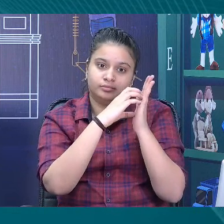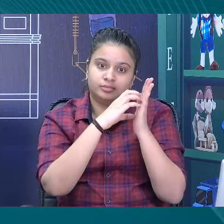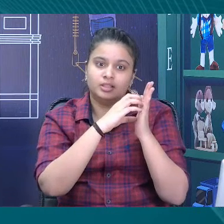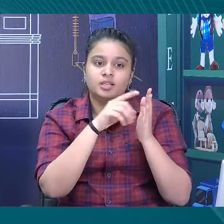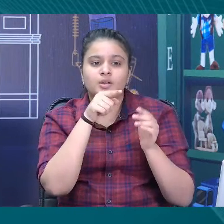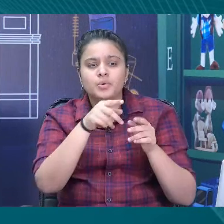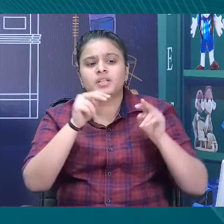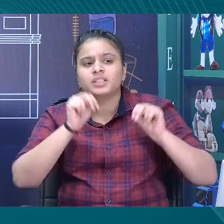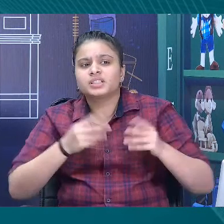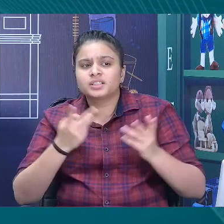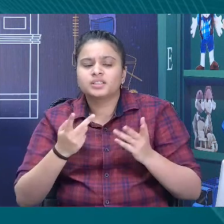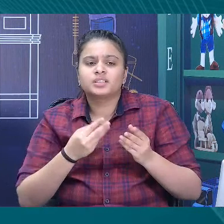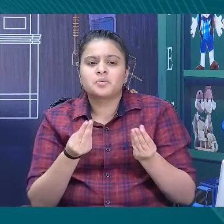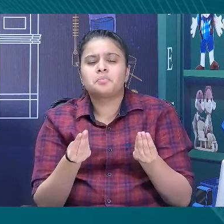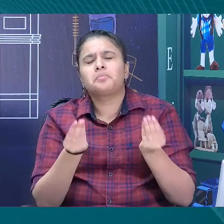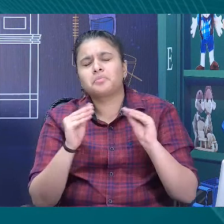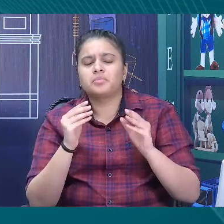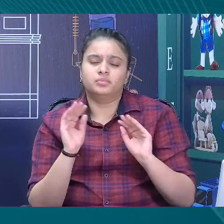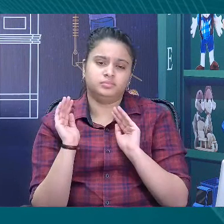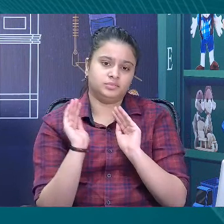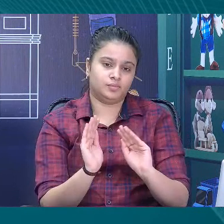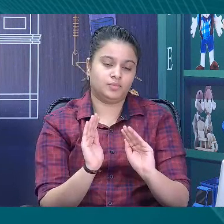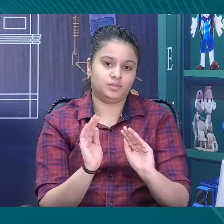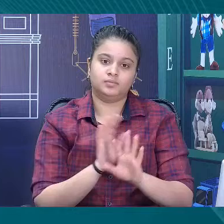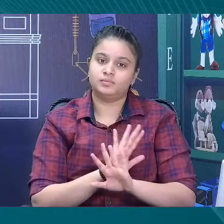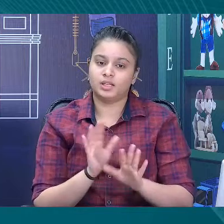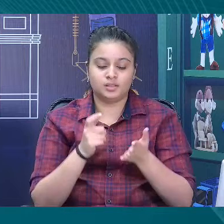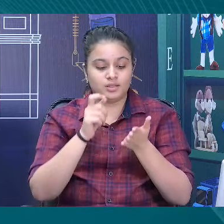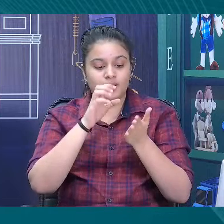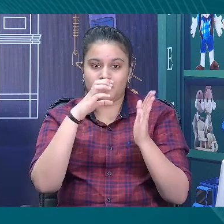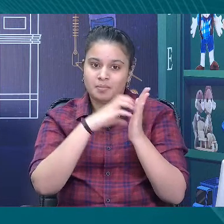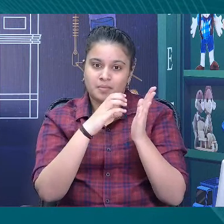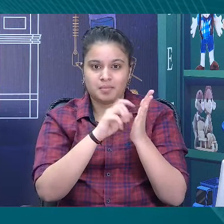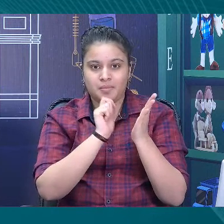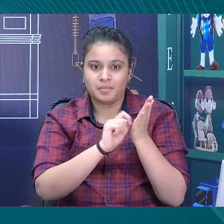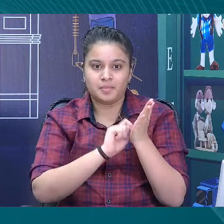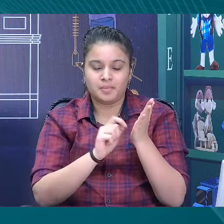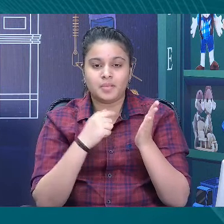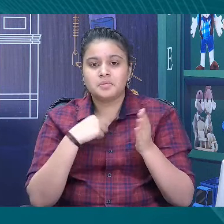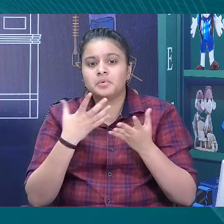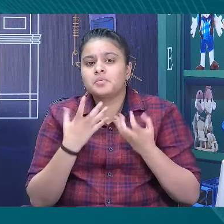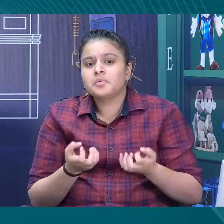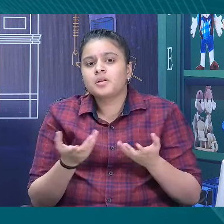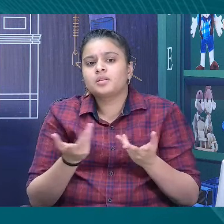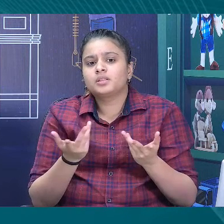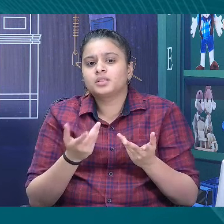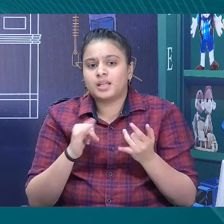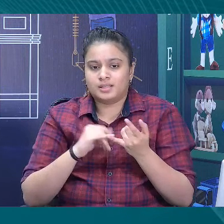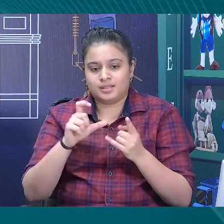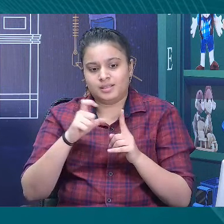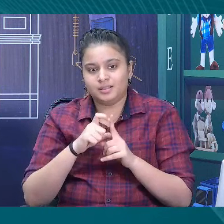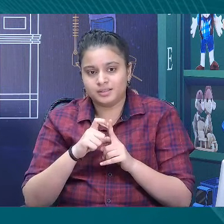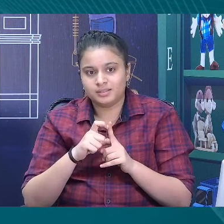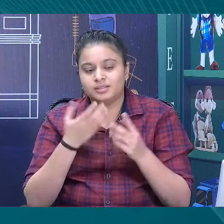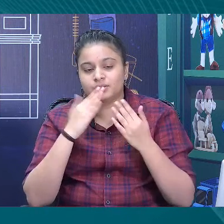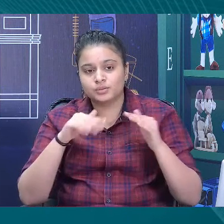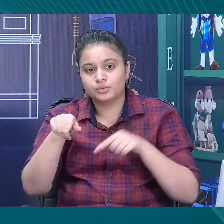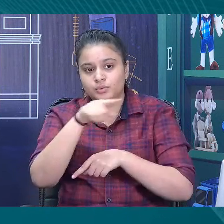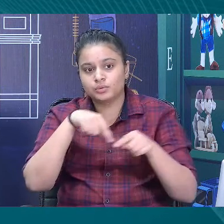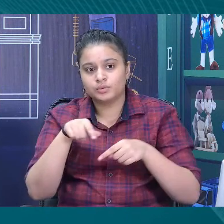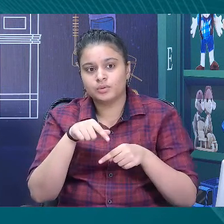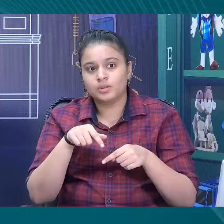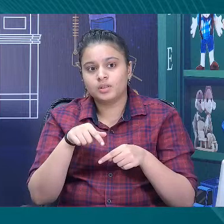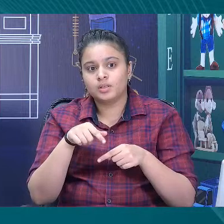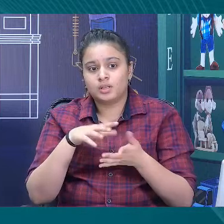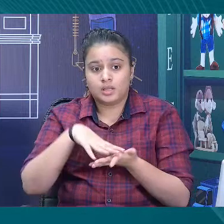support to do little like paragraph writing and all. It's not that we want kids with SLD